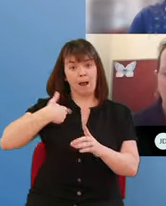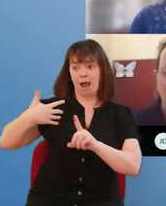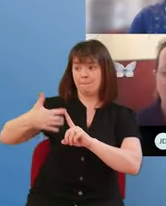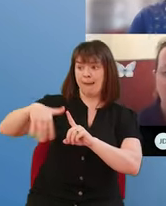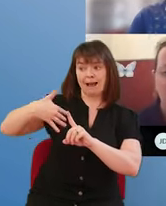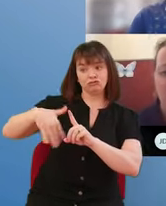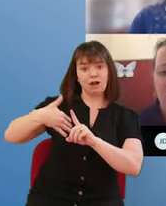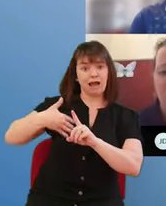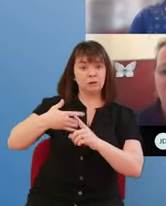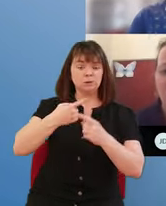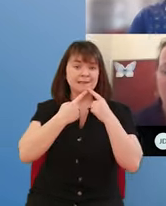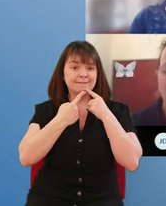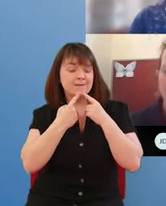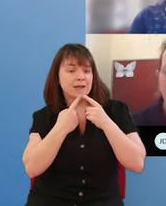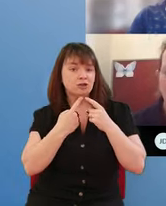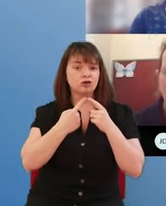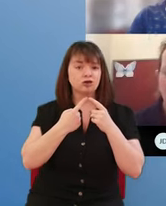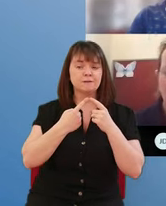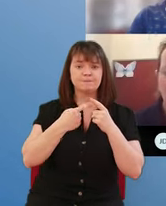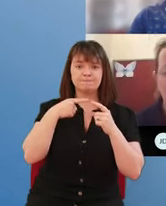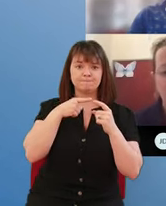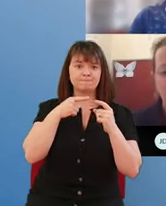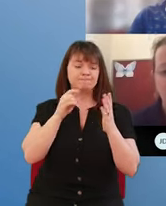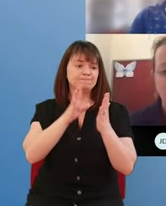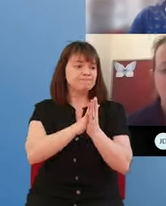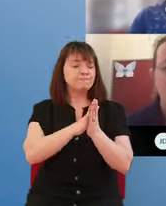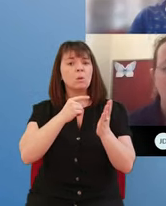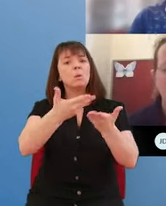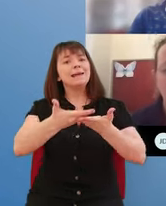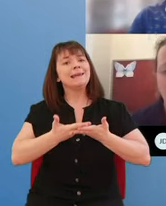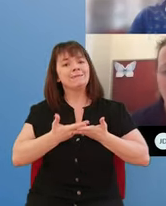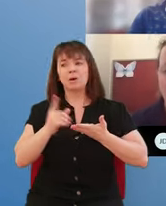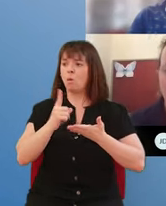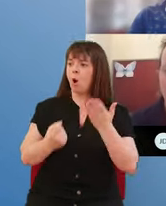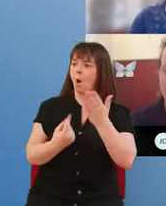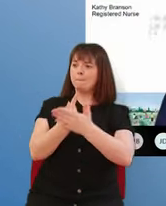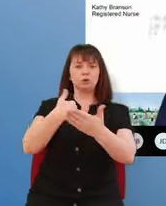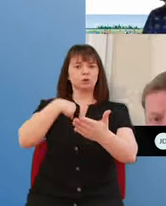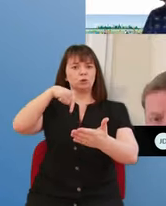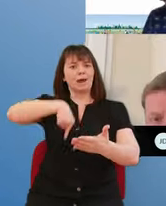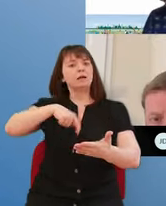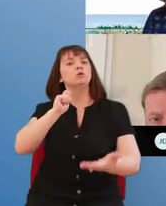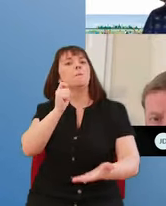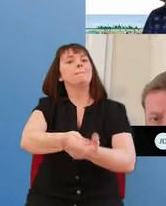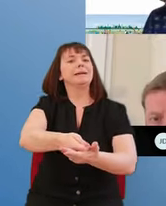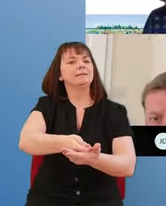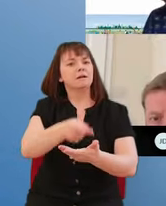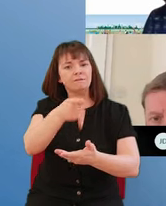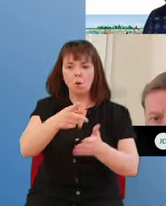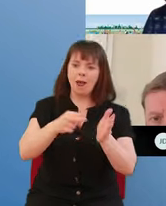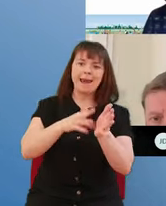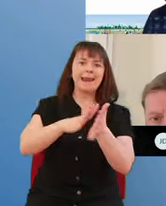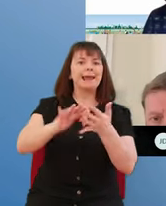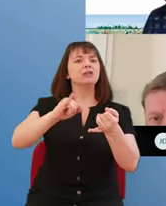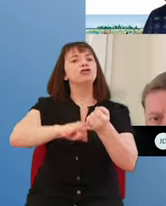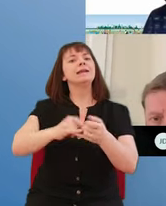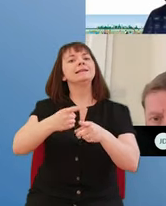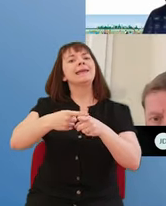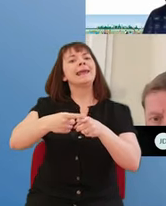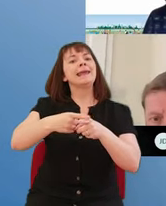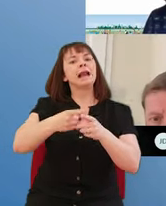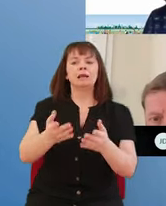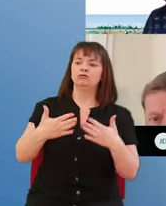for diabetes. So in order to prepare or think about what we might do if we were going to make that bid, I met with a number of my